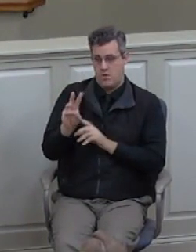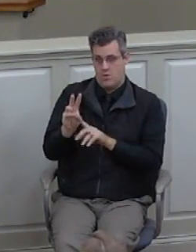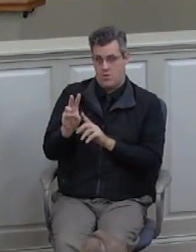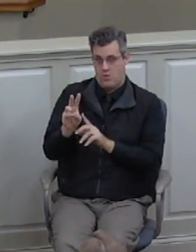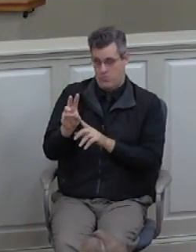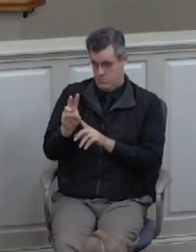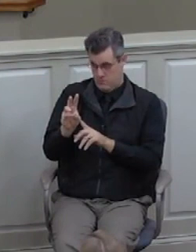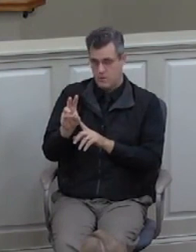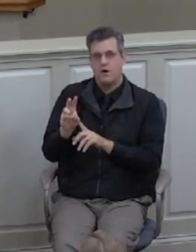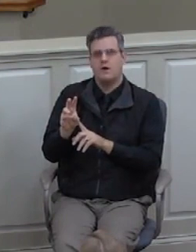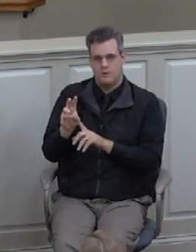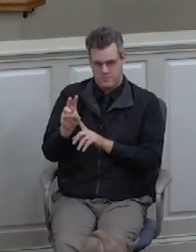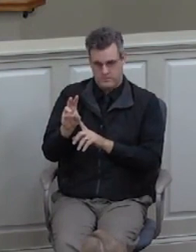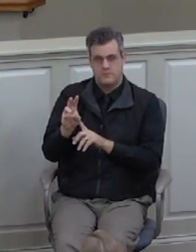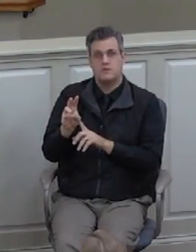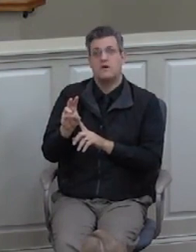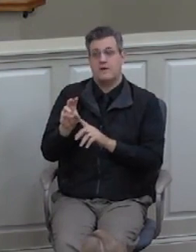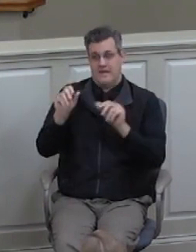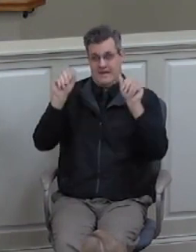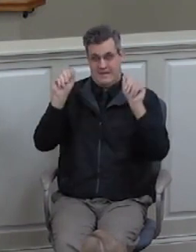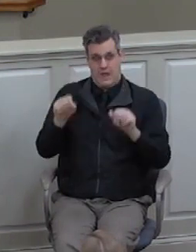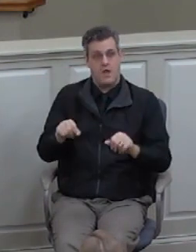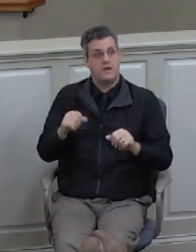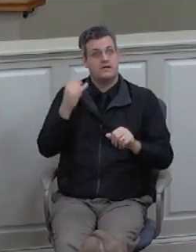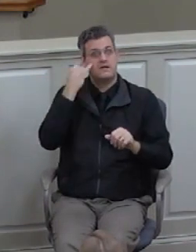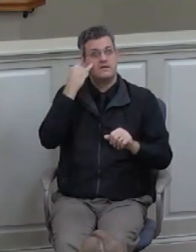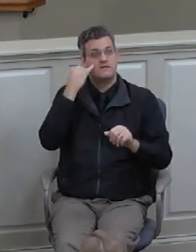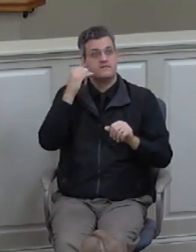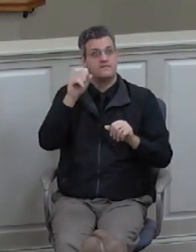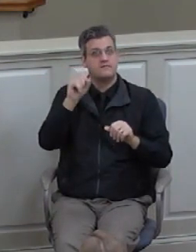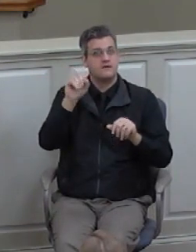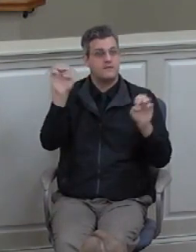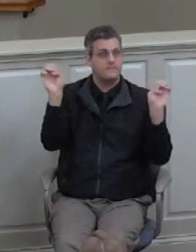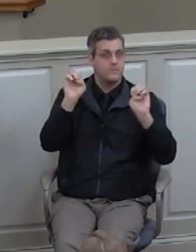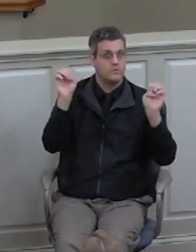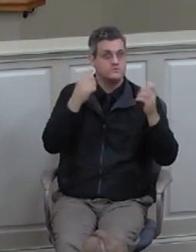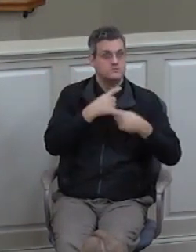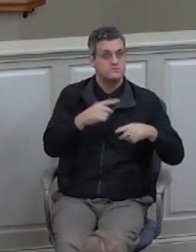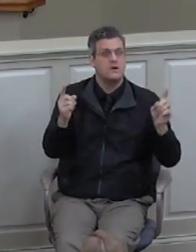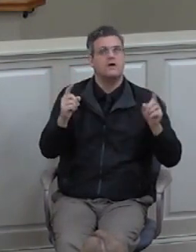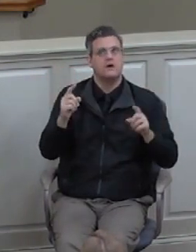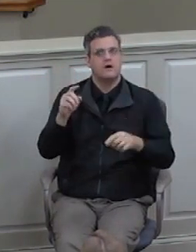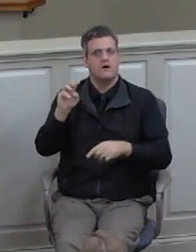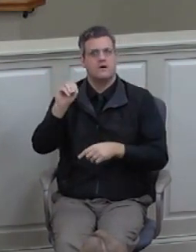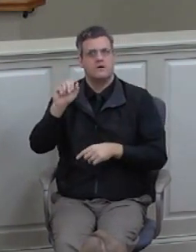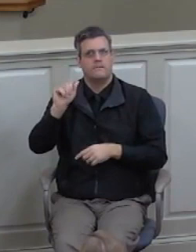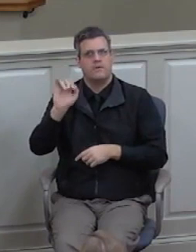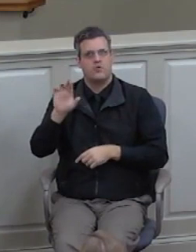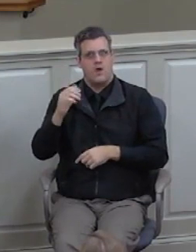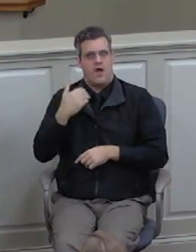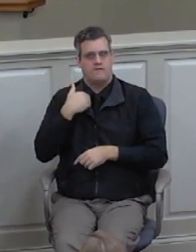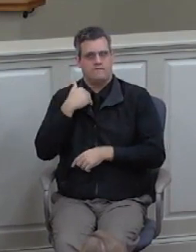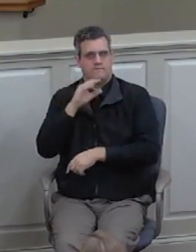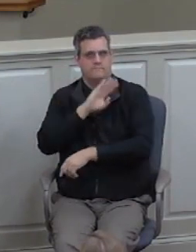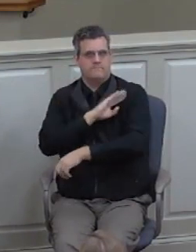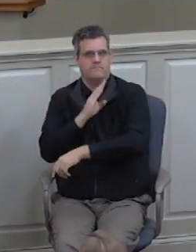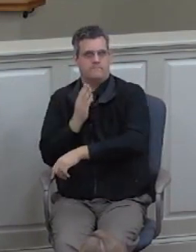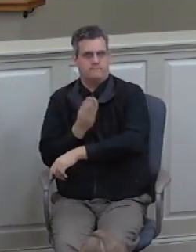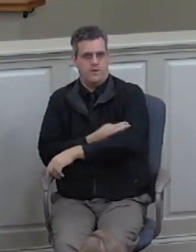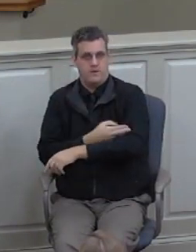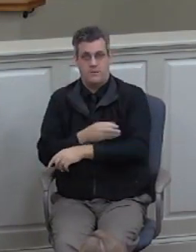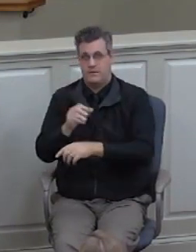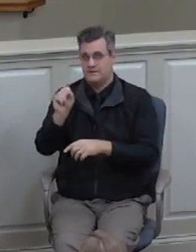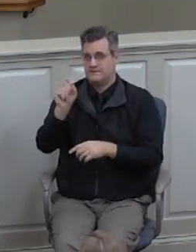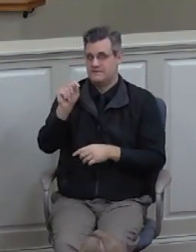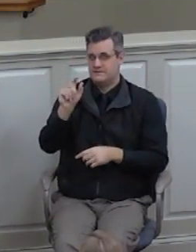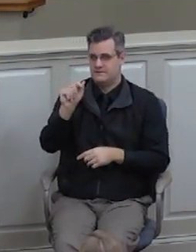in the declaration of emergency, a mayor is equipped with certain emergency powers, but the statute